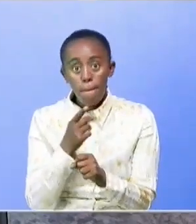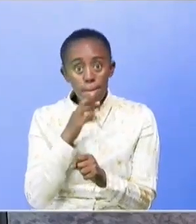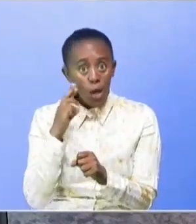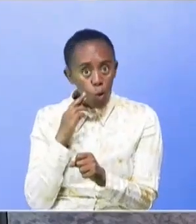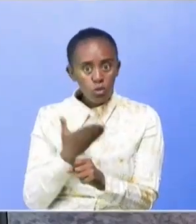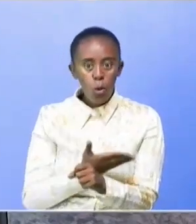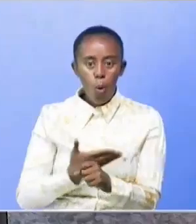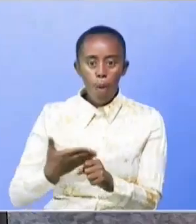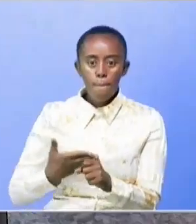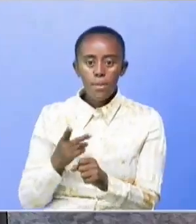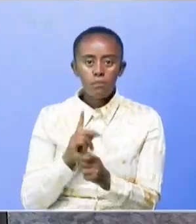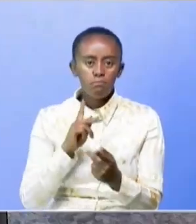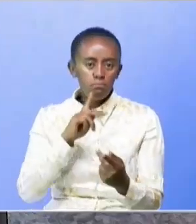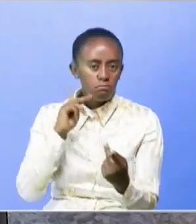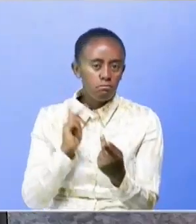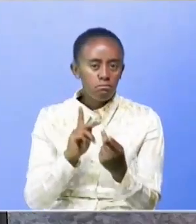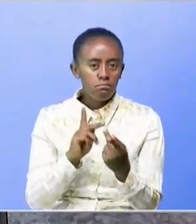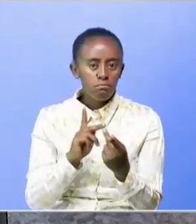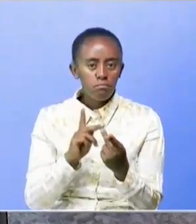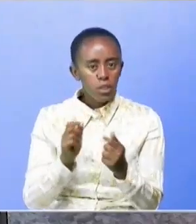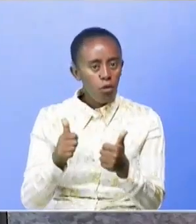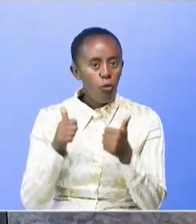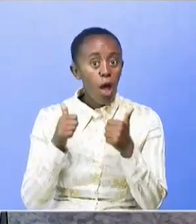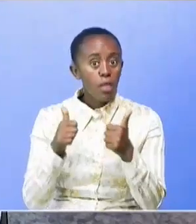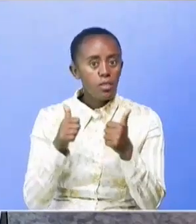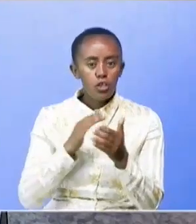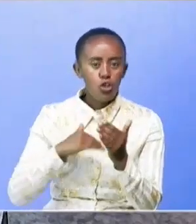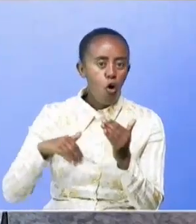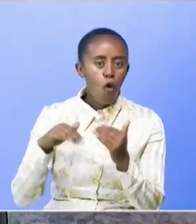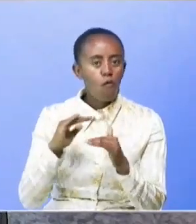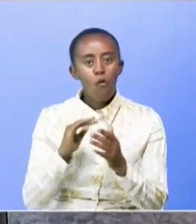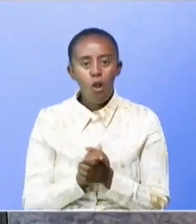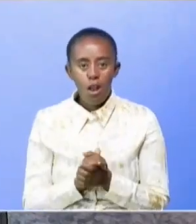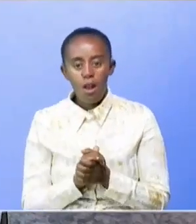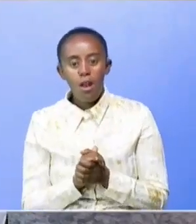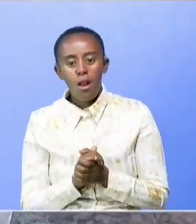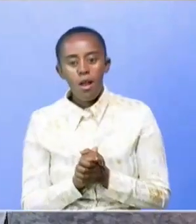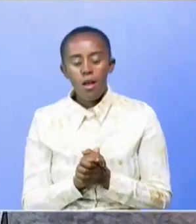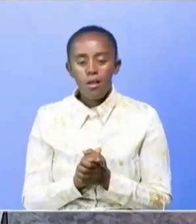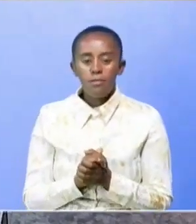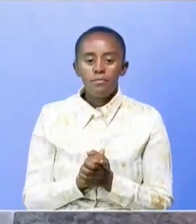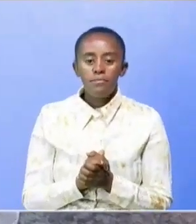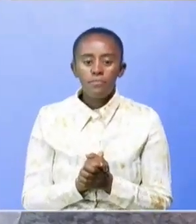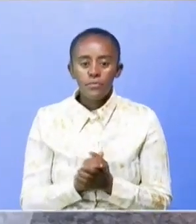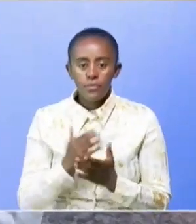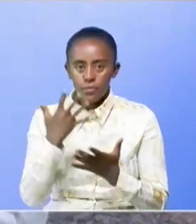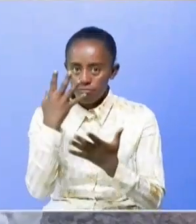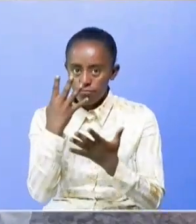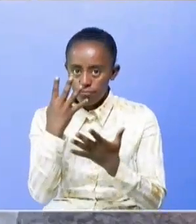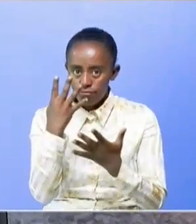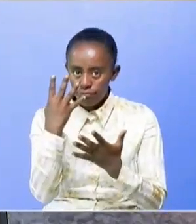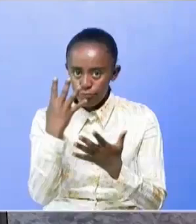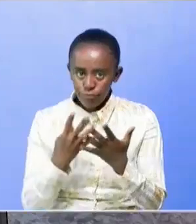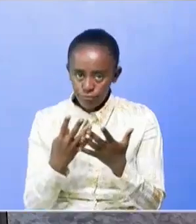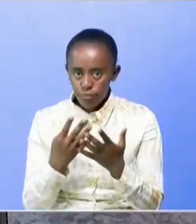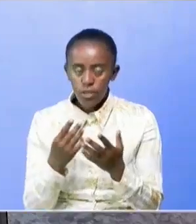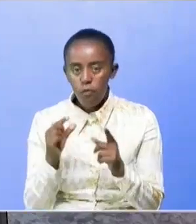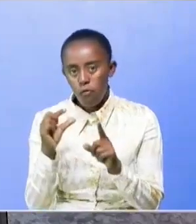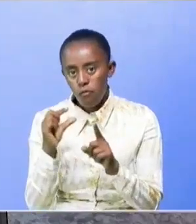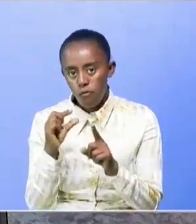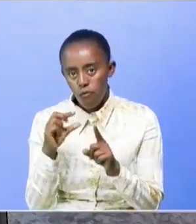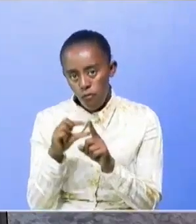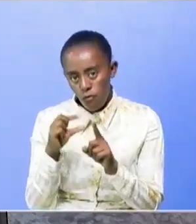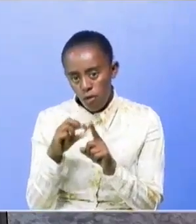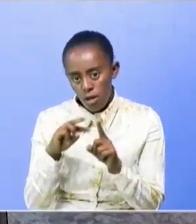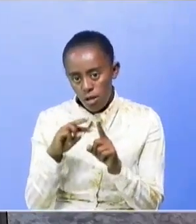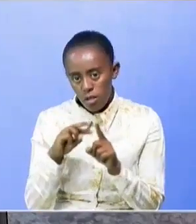commitment achieves greatness in the overall run. Okay, these are the 4 vocabularies that we have seen so